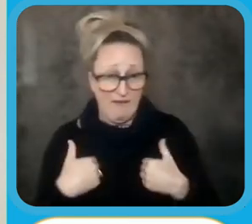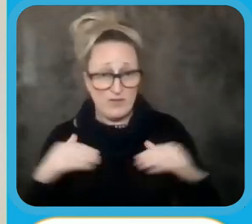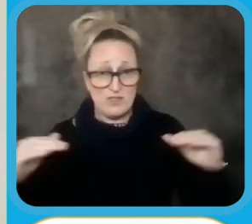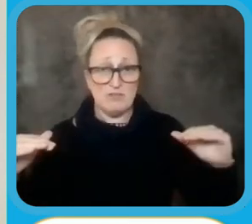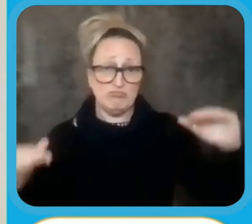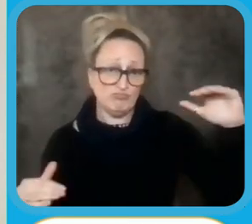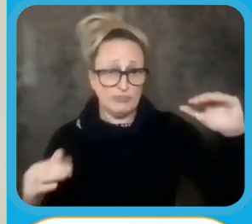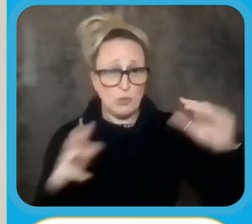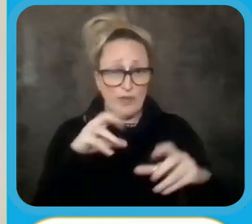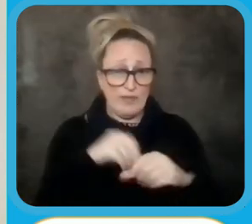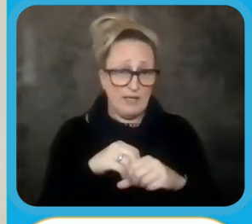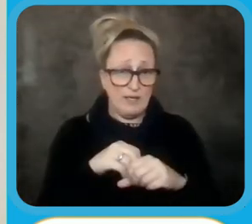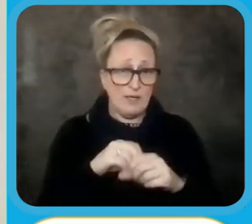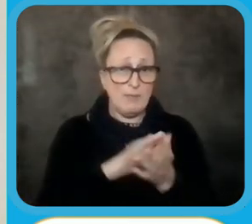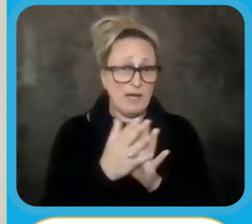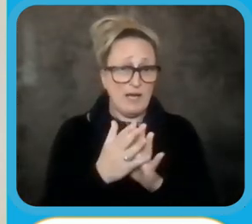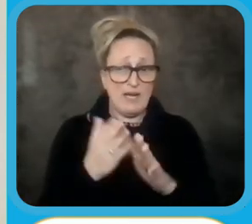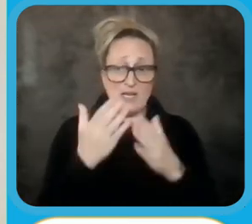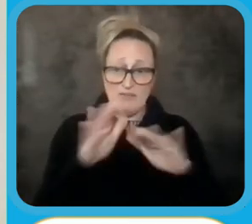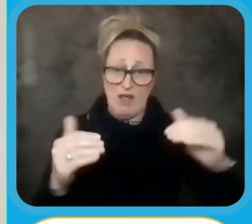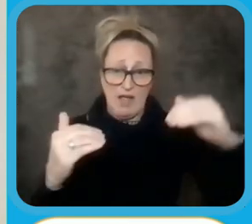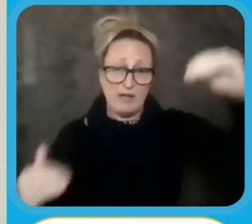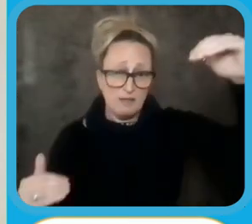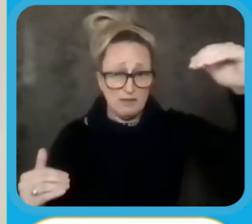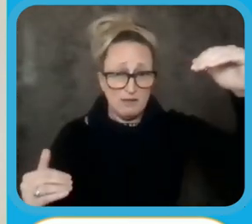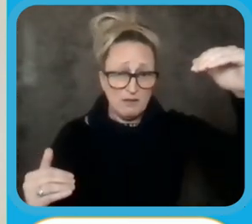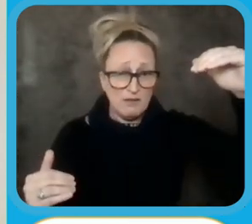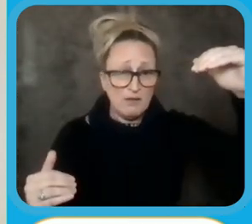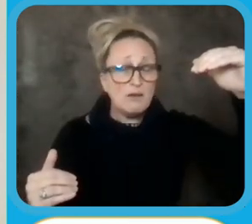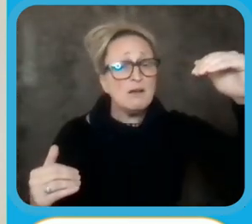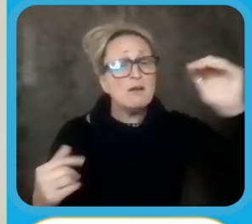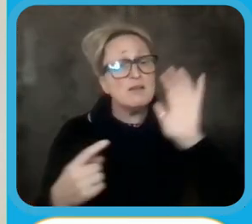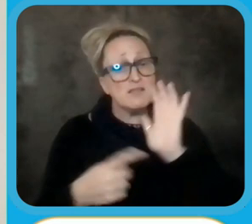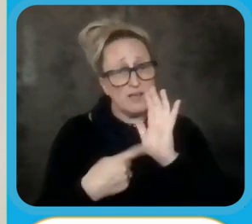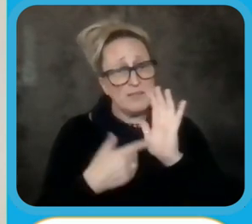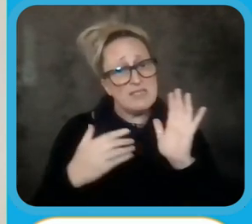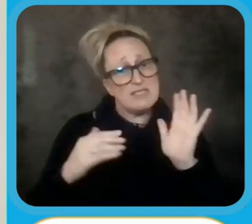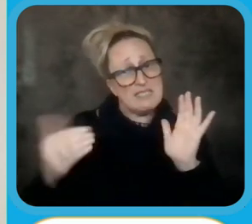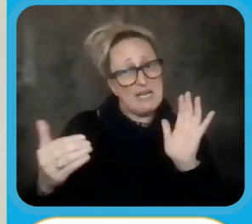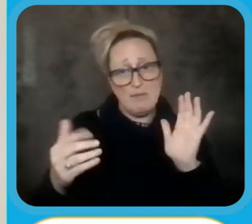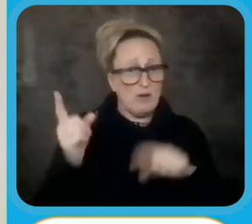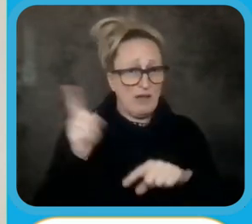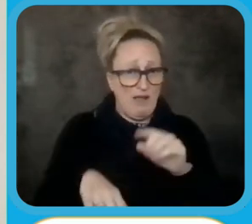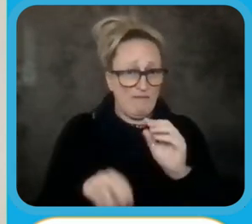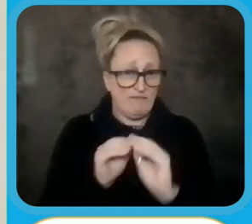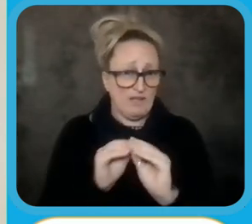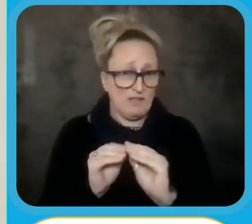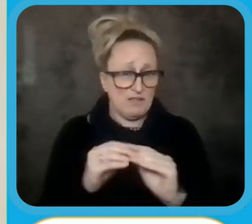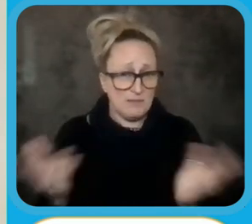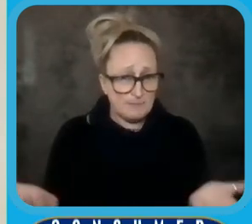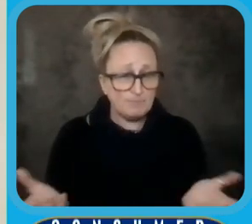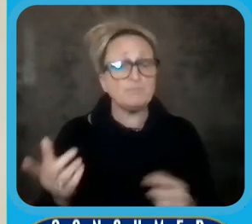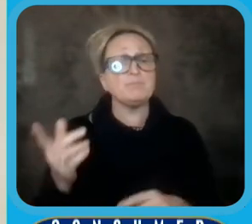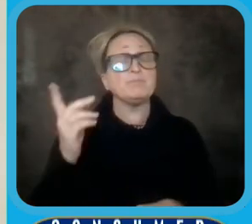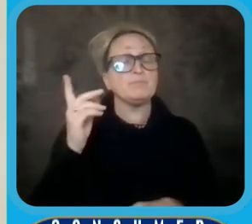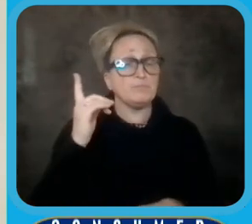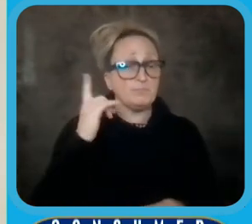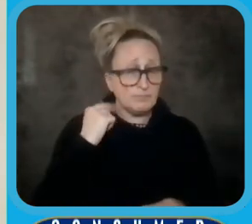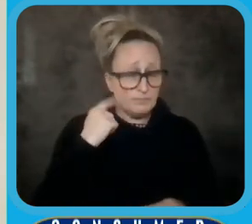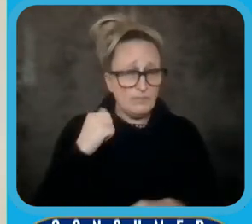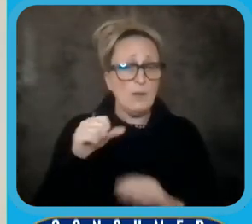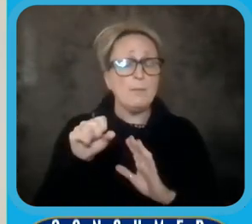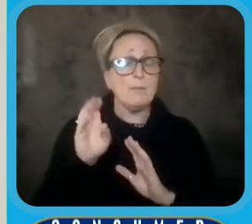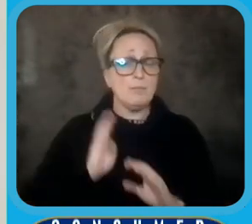this state and turned it into a divide that at times seem unfixable. On the California State Board of